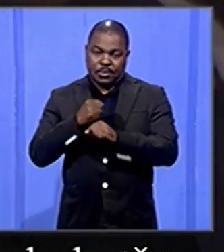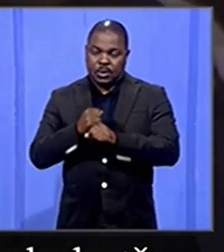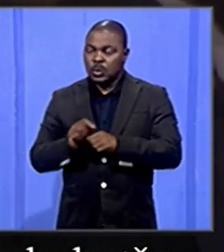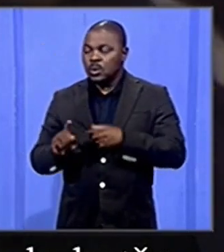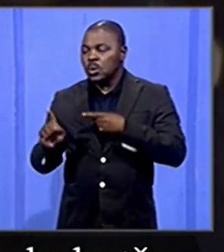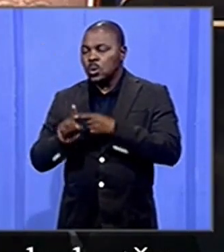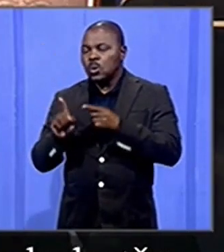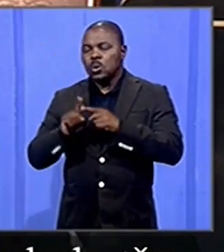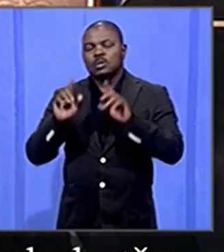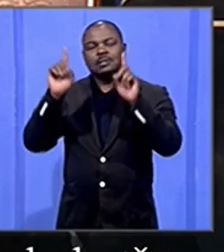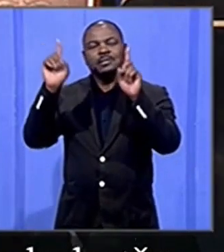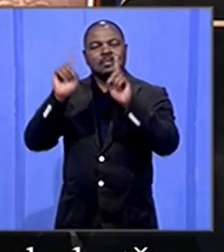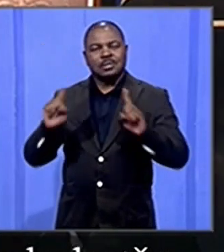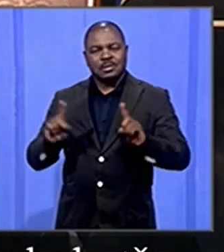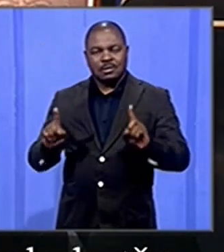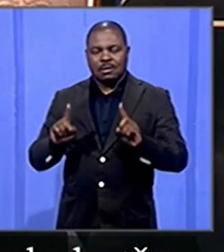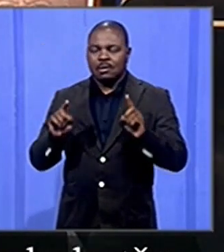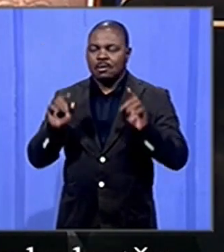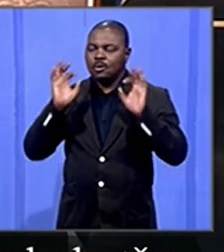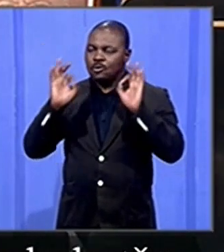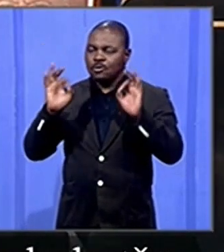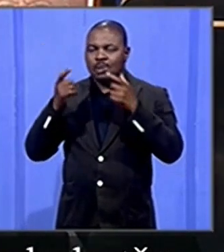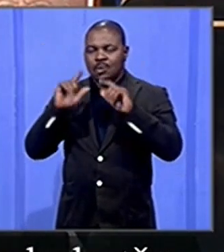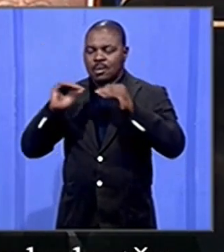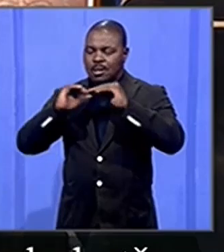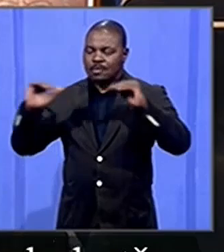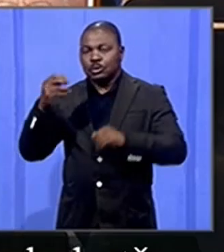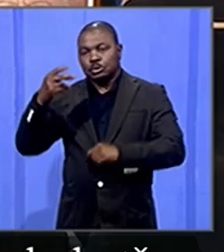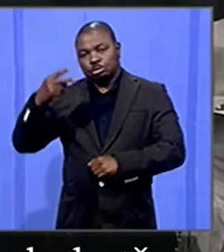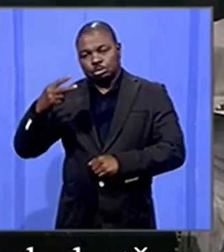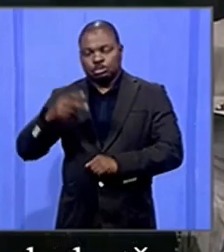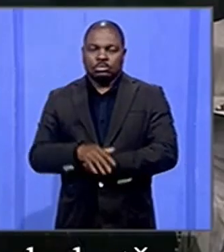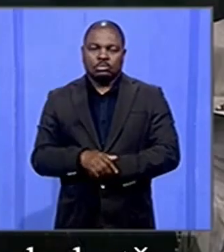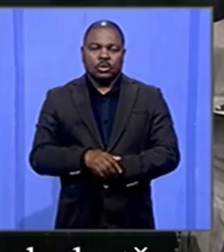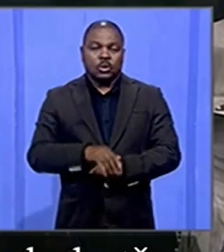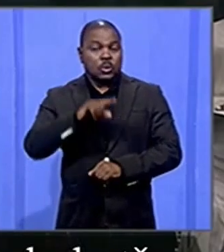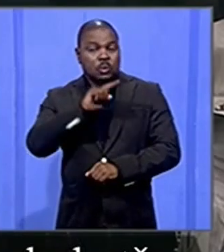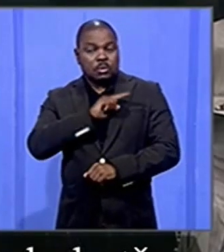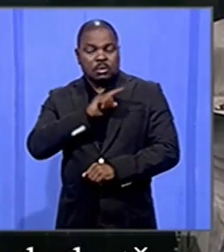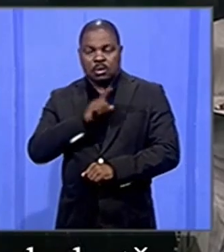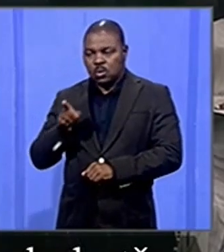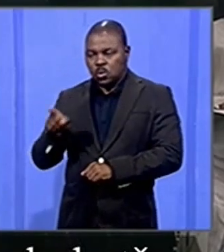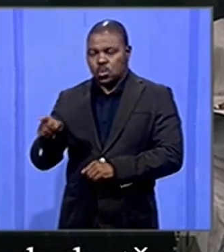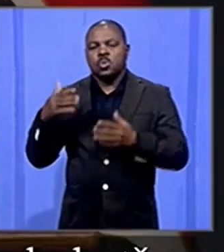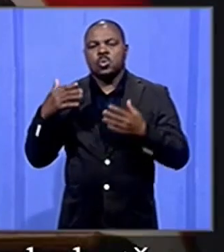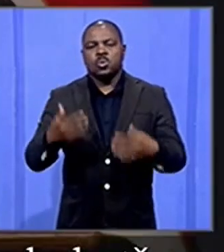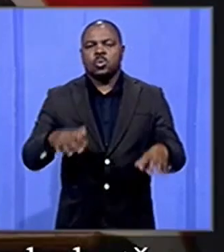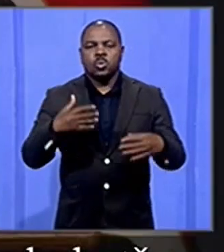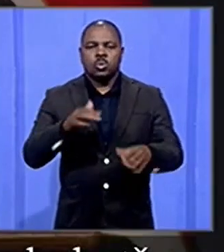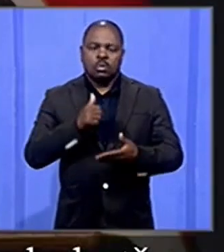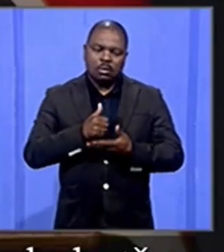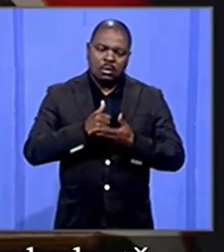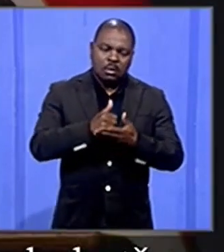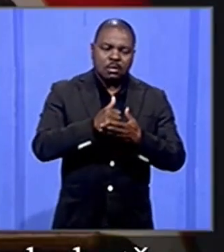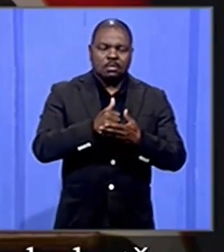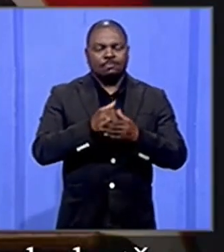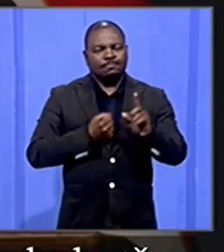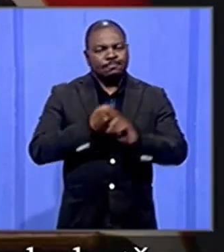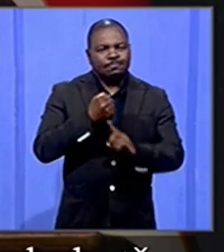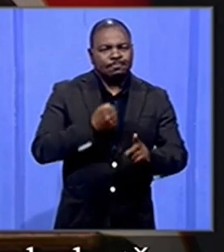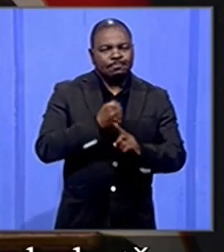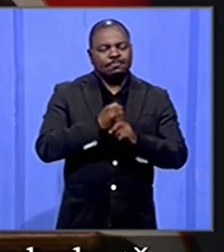ya poloko ye kgethegilego ya semmušo ya legato la bobedi ka lebaka la tema yeo a bileng le yona ntweng kgahlanong